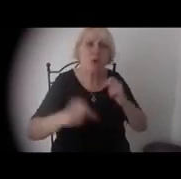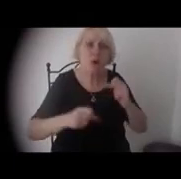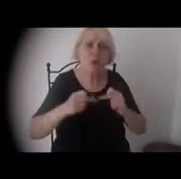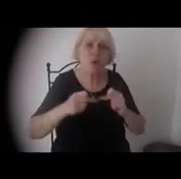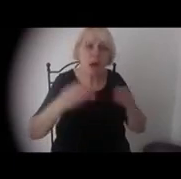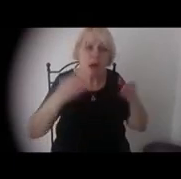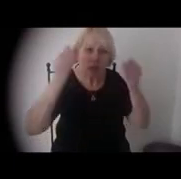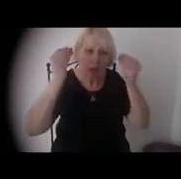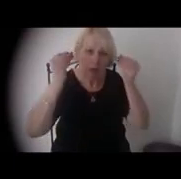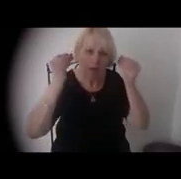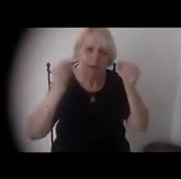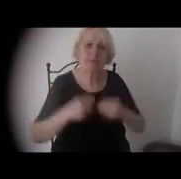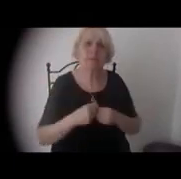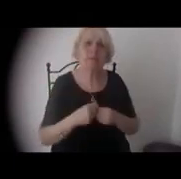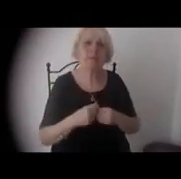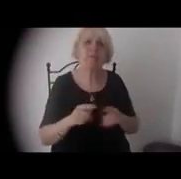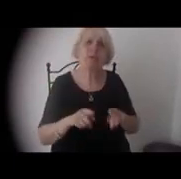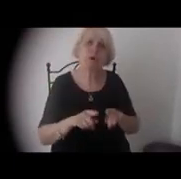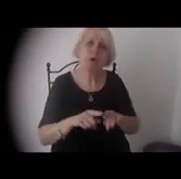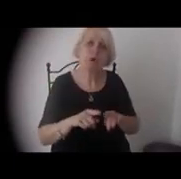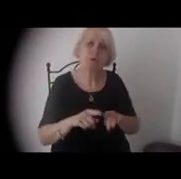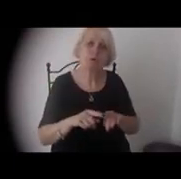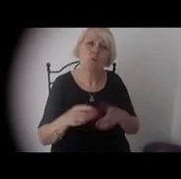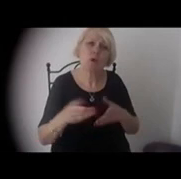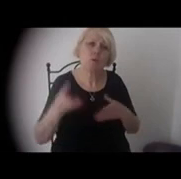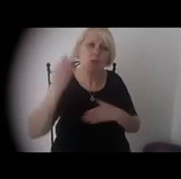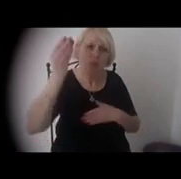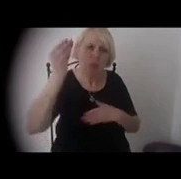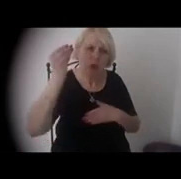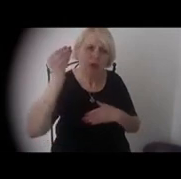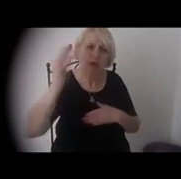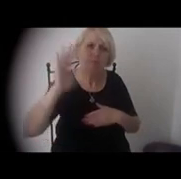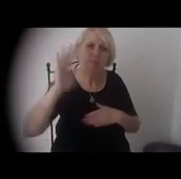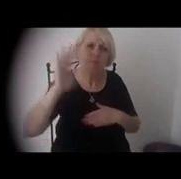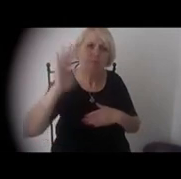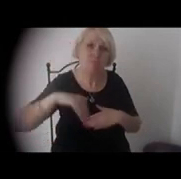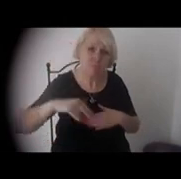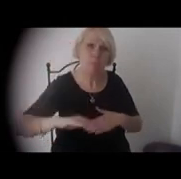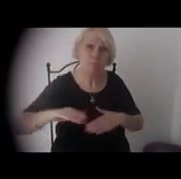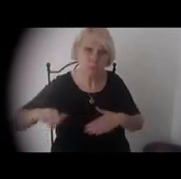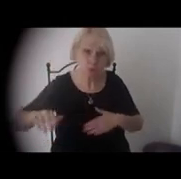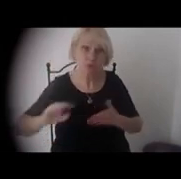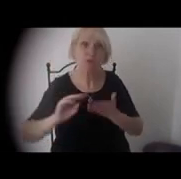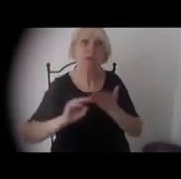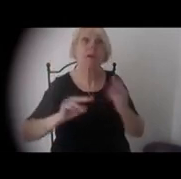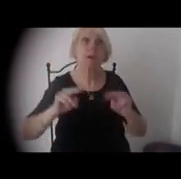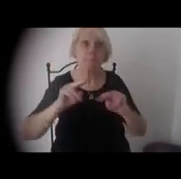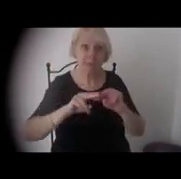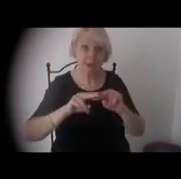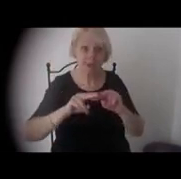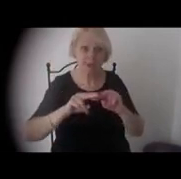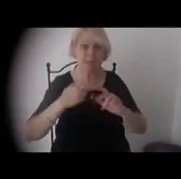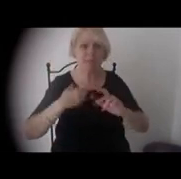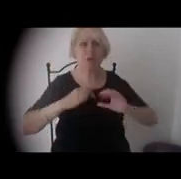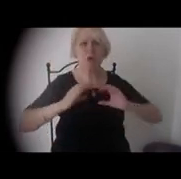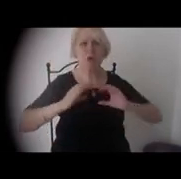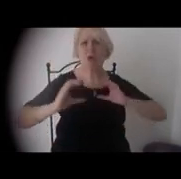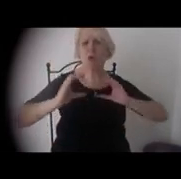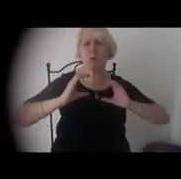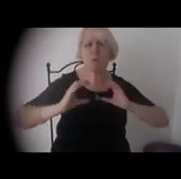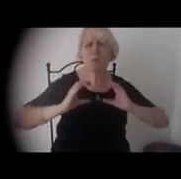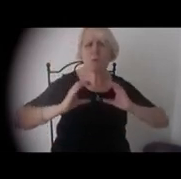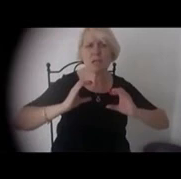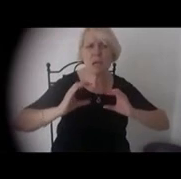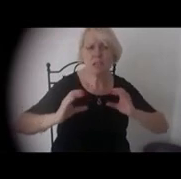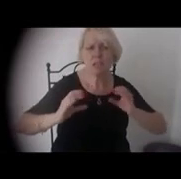but also learning from what we've heard from children and parents, which is that the communication, the type of communication, the volume